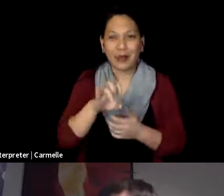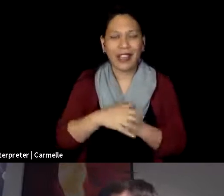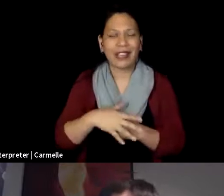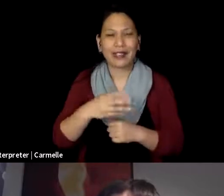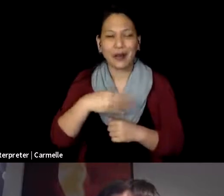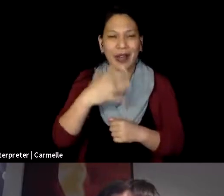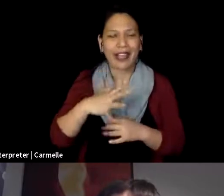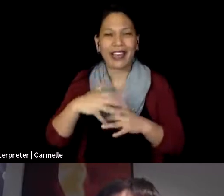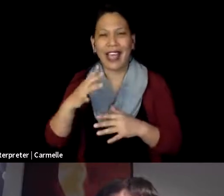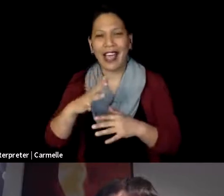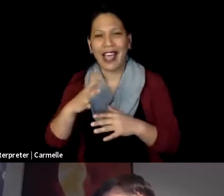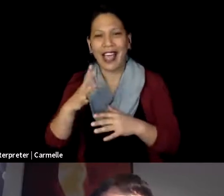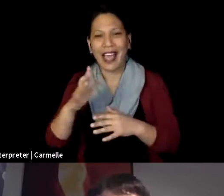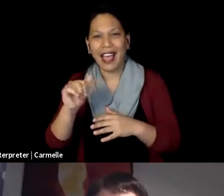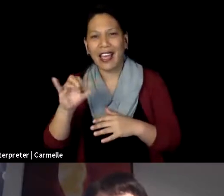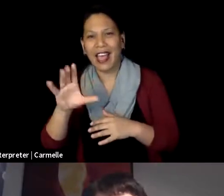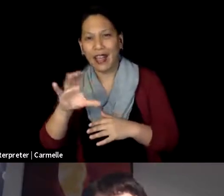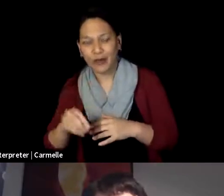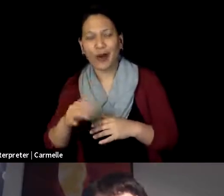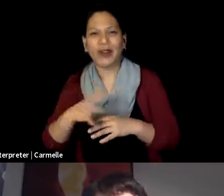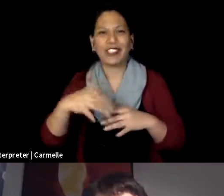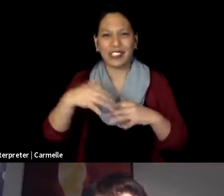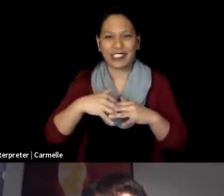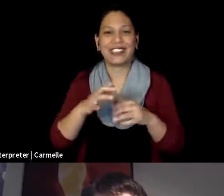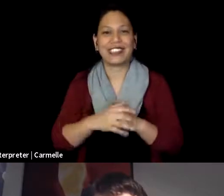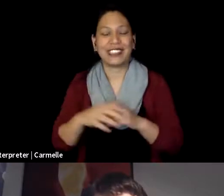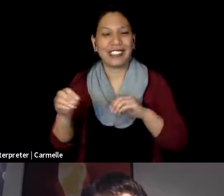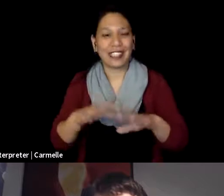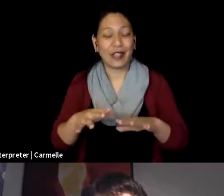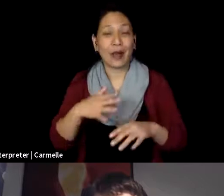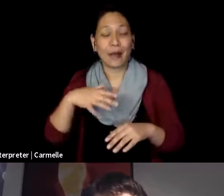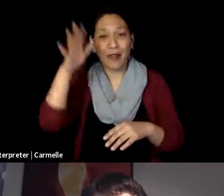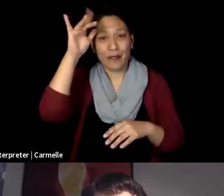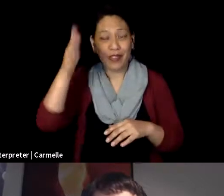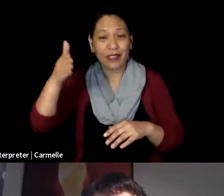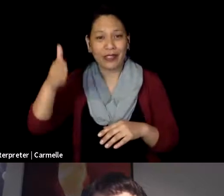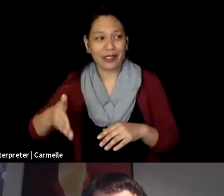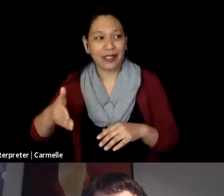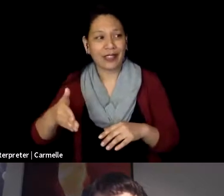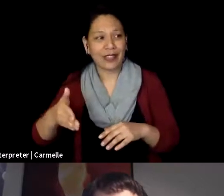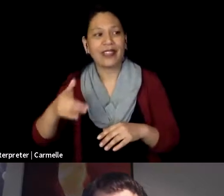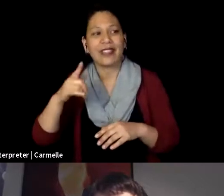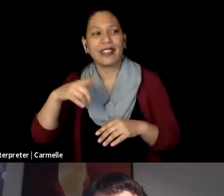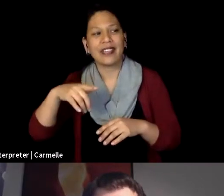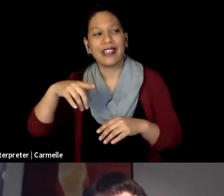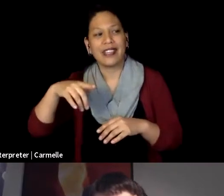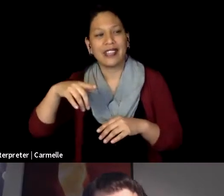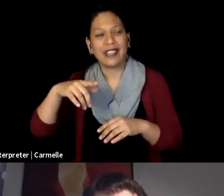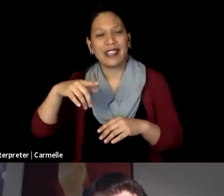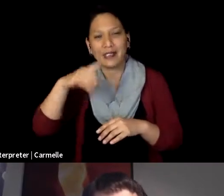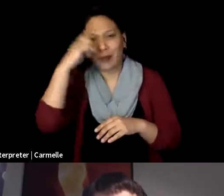gender non-conforming human. My father's side is Mi'kmaq and Black